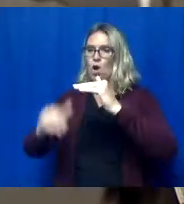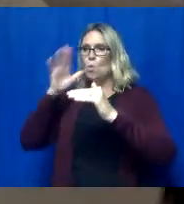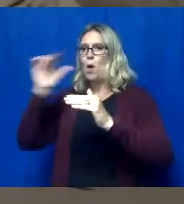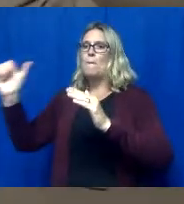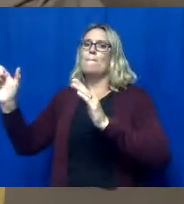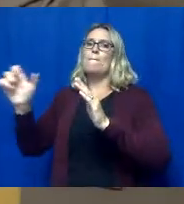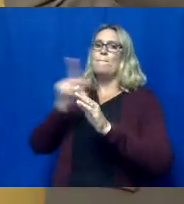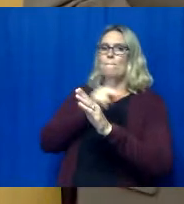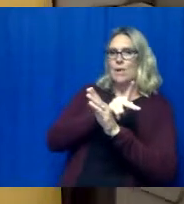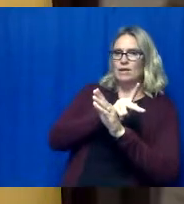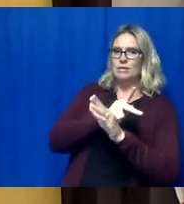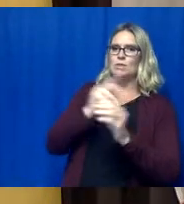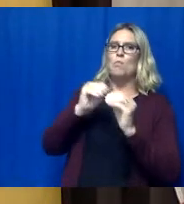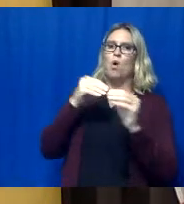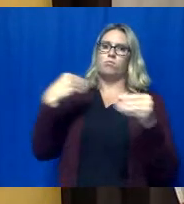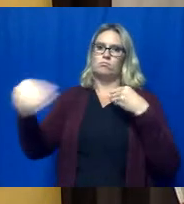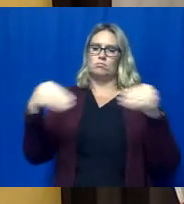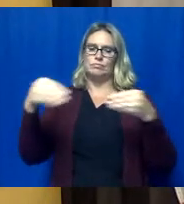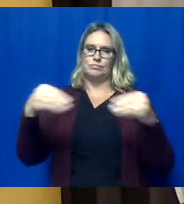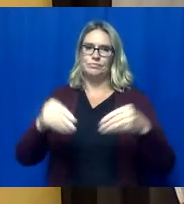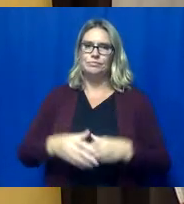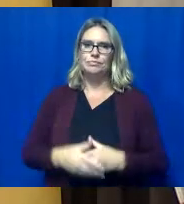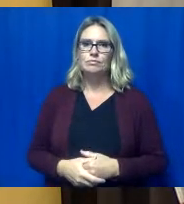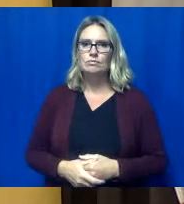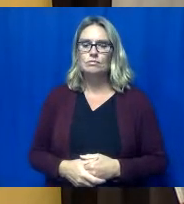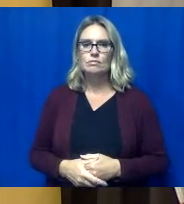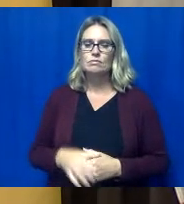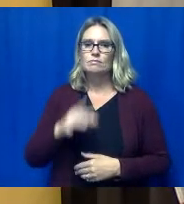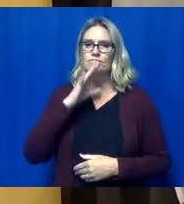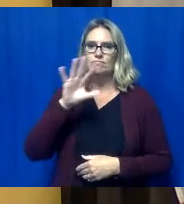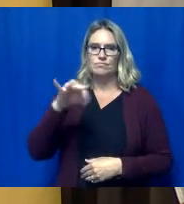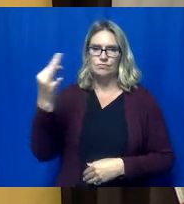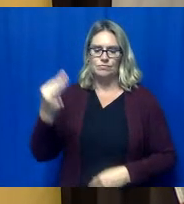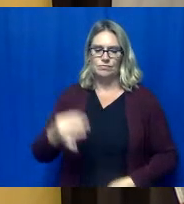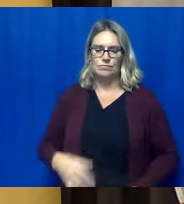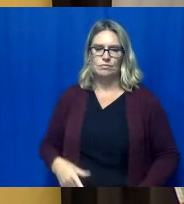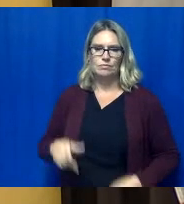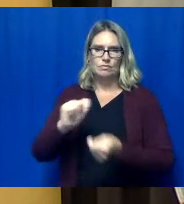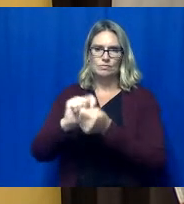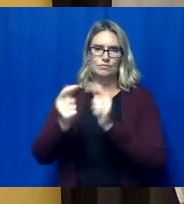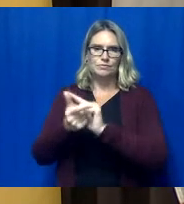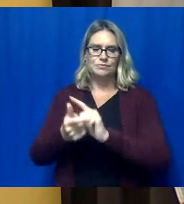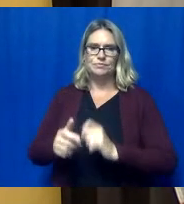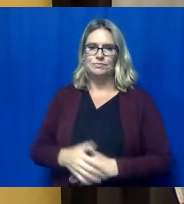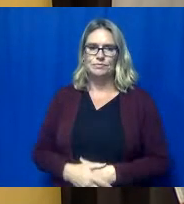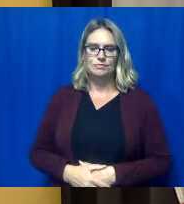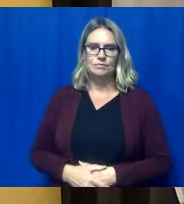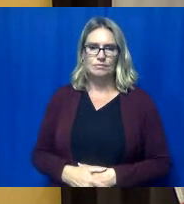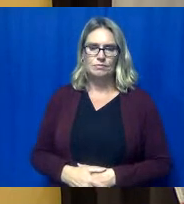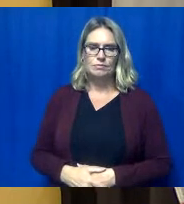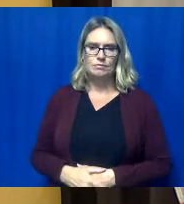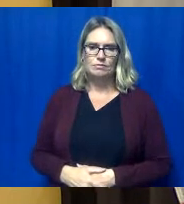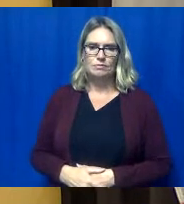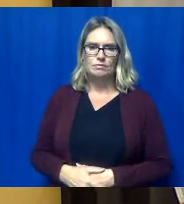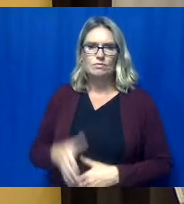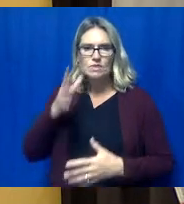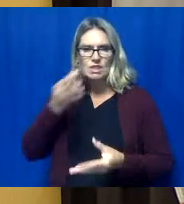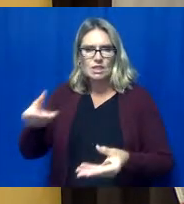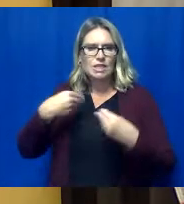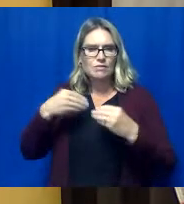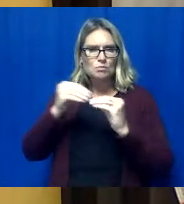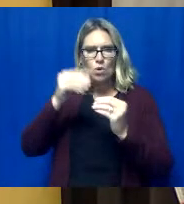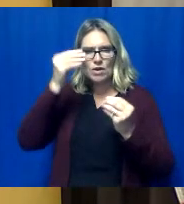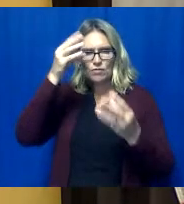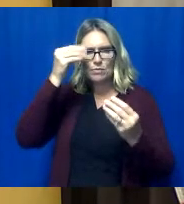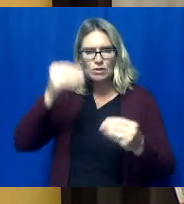Dr. Russell, je me demandais si vous pouvez nous donner un peu plus de détails sur les... Could you give a little more details regarding the prompt teams? They're